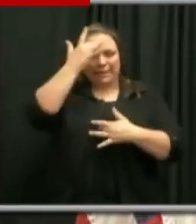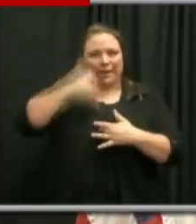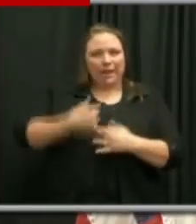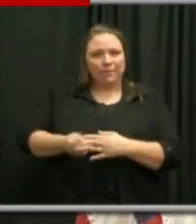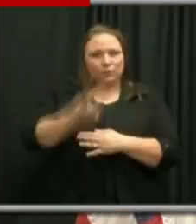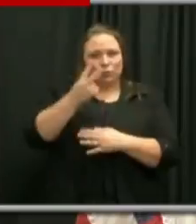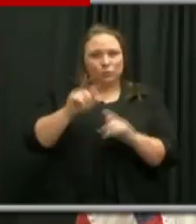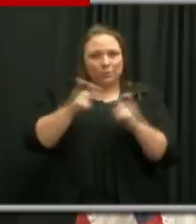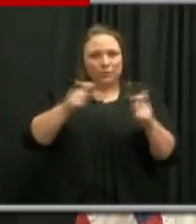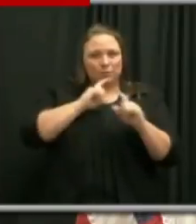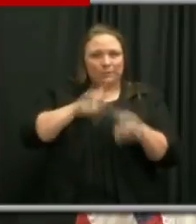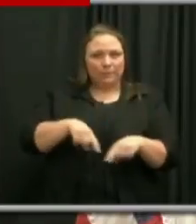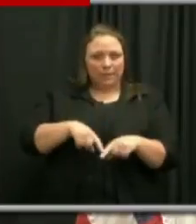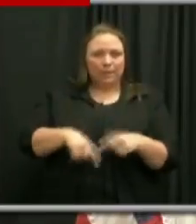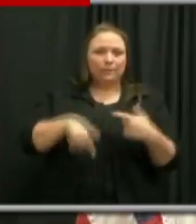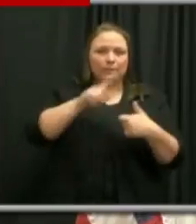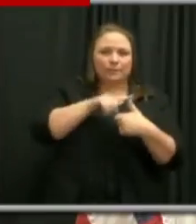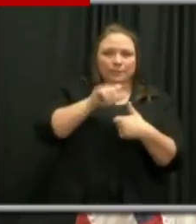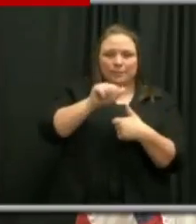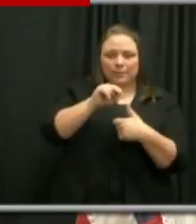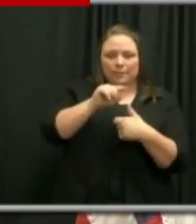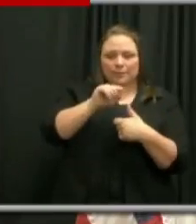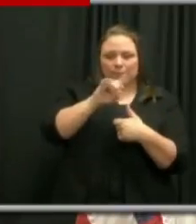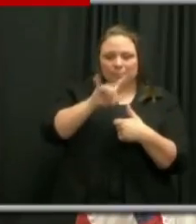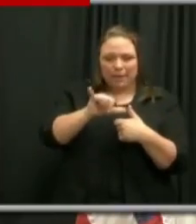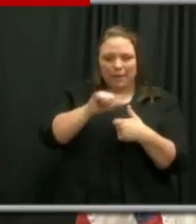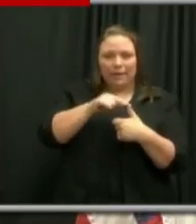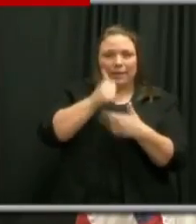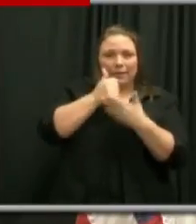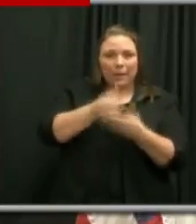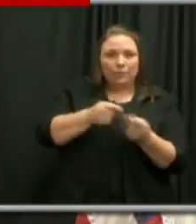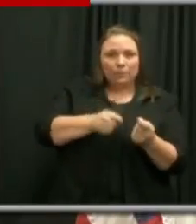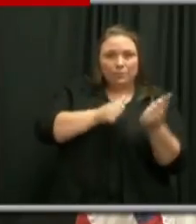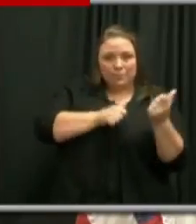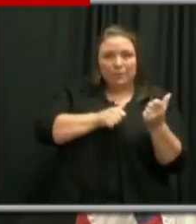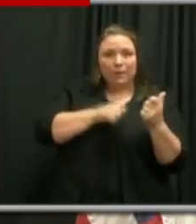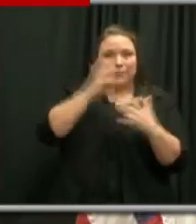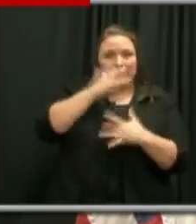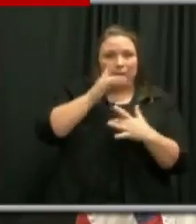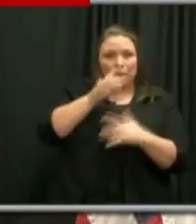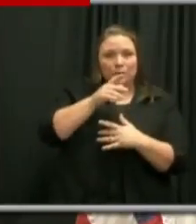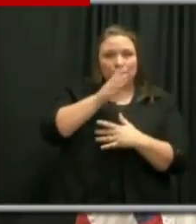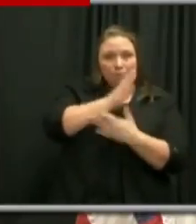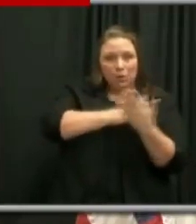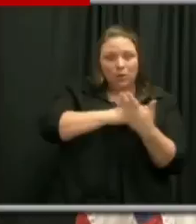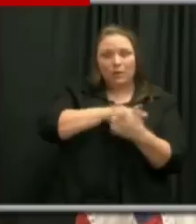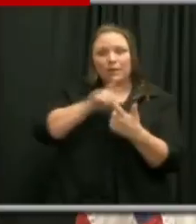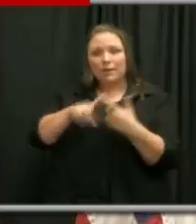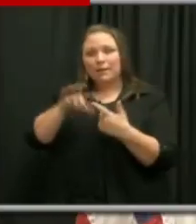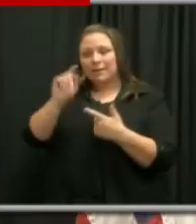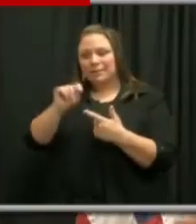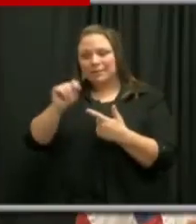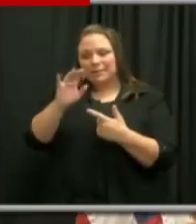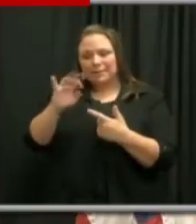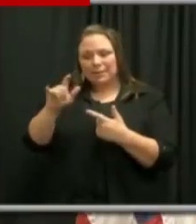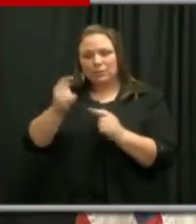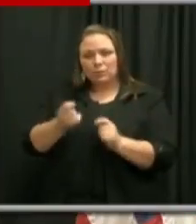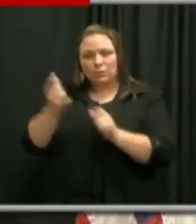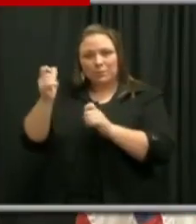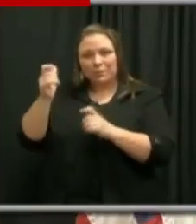types of responses. There are antibody responses to eliminate virus particles, and there are T-cell responses to eliminate the infected